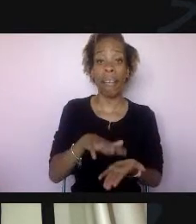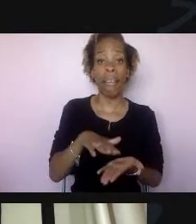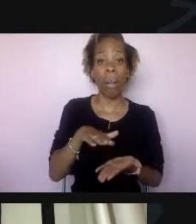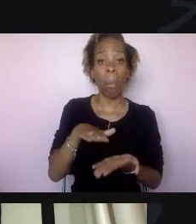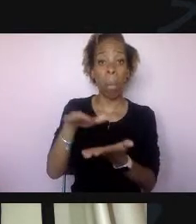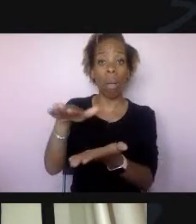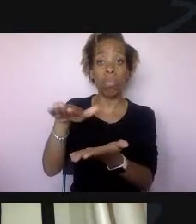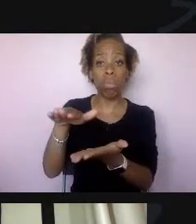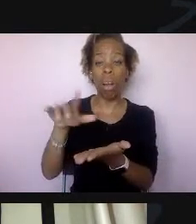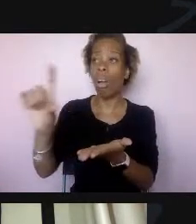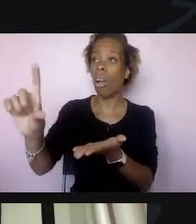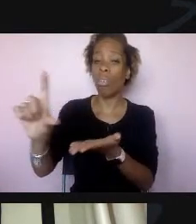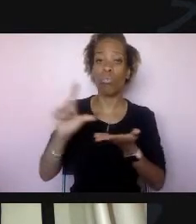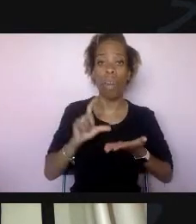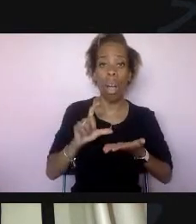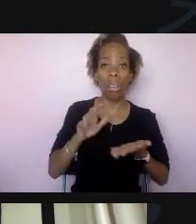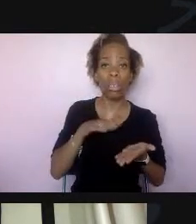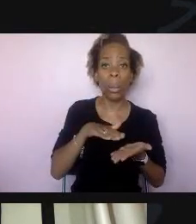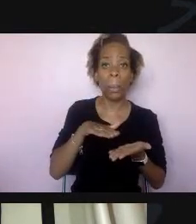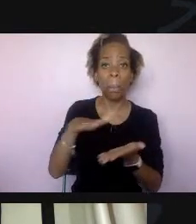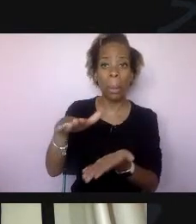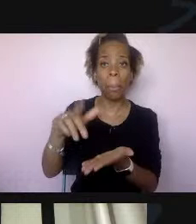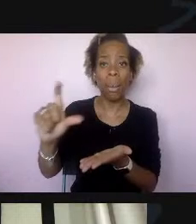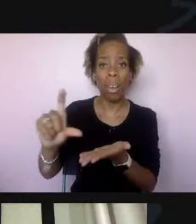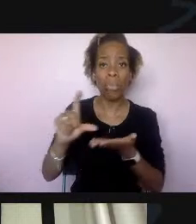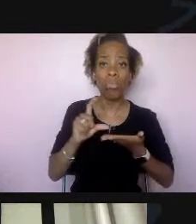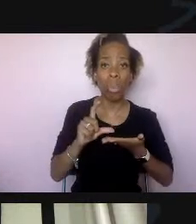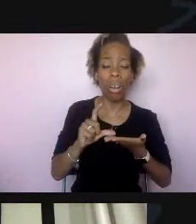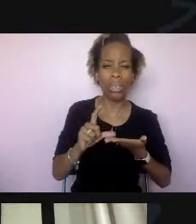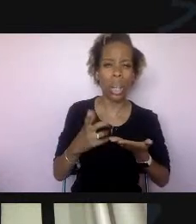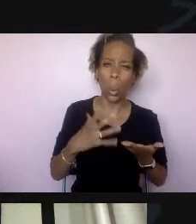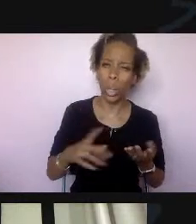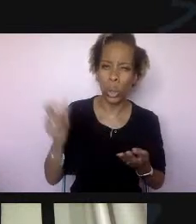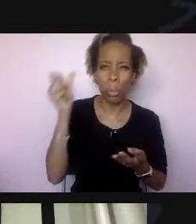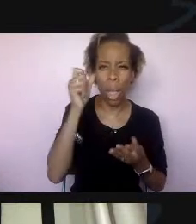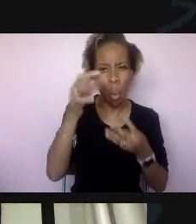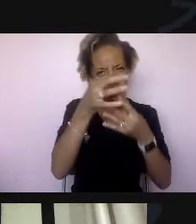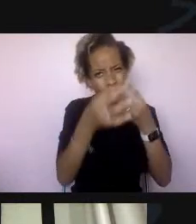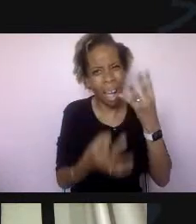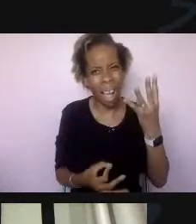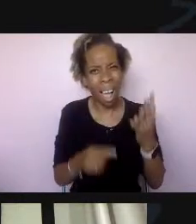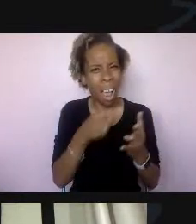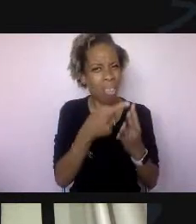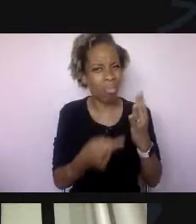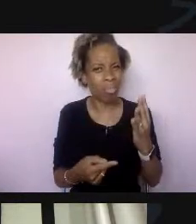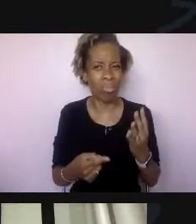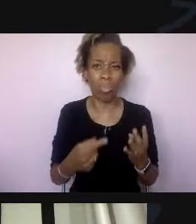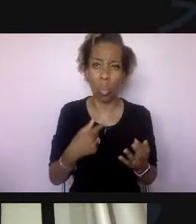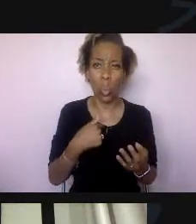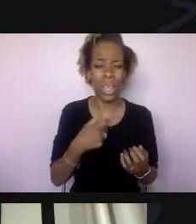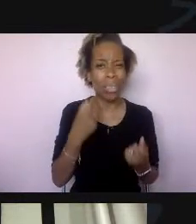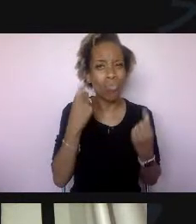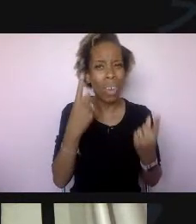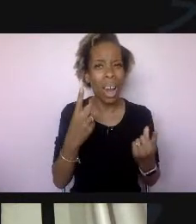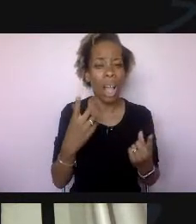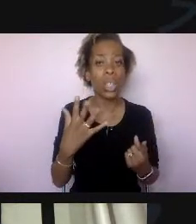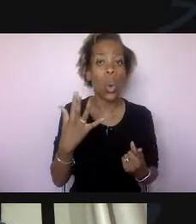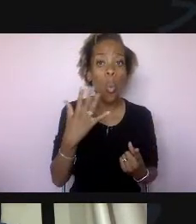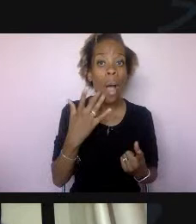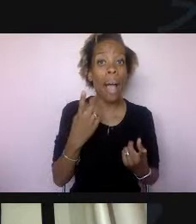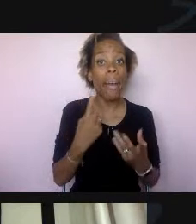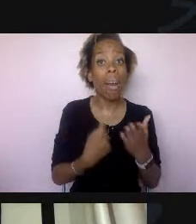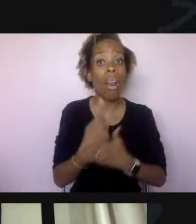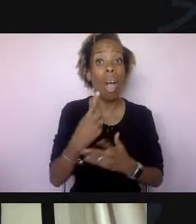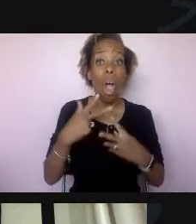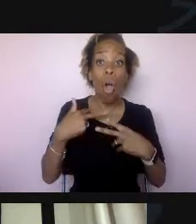And I think we need to really be very aware of that. It's something we've picked up when people are doing research in